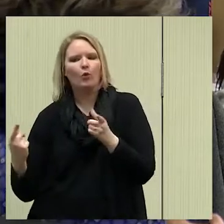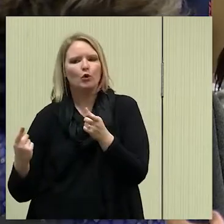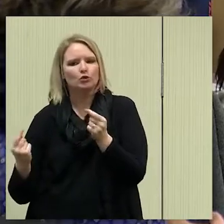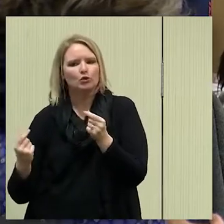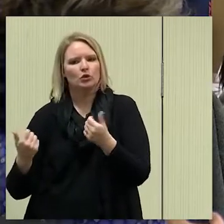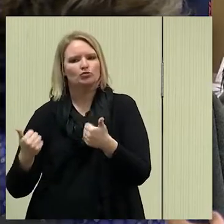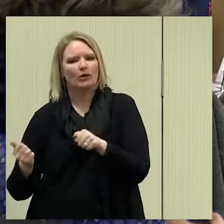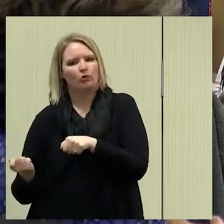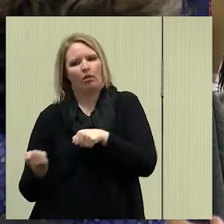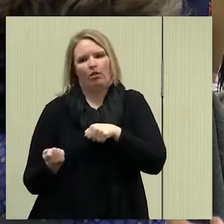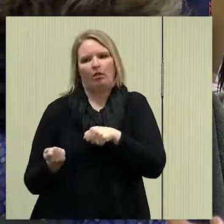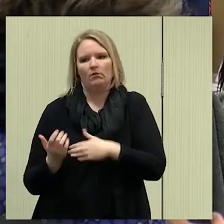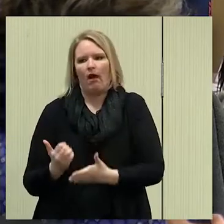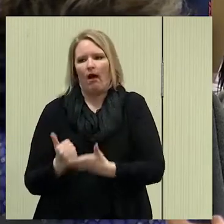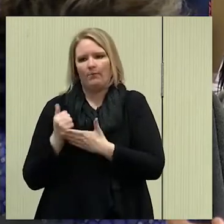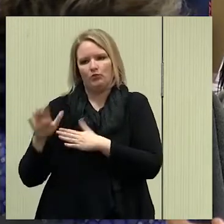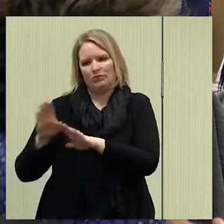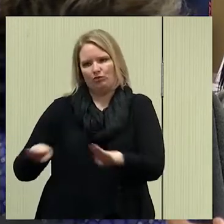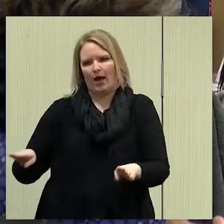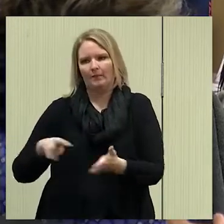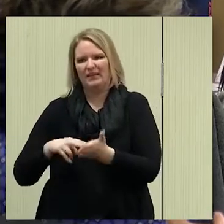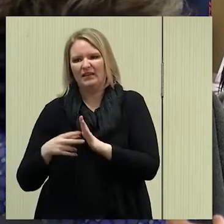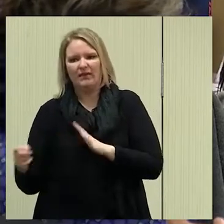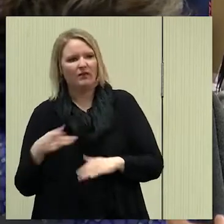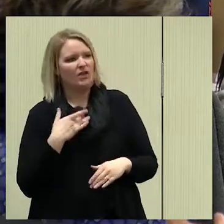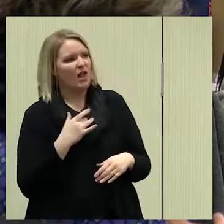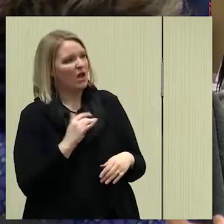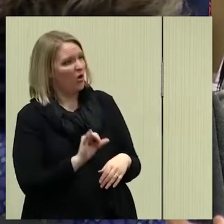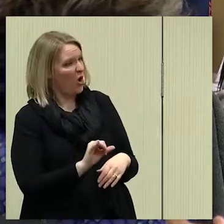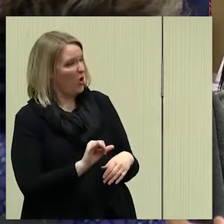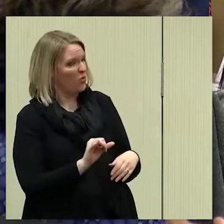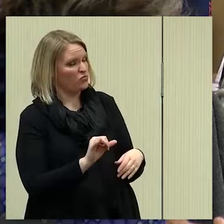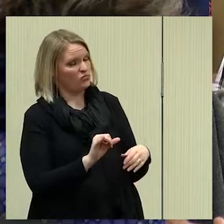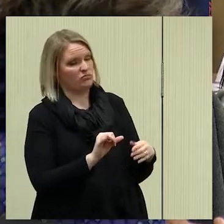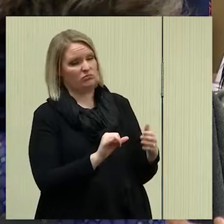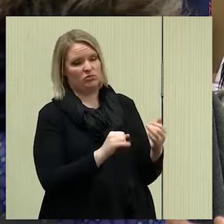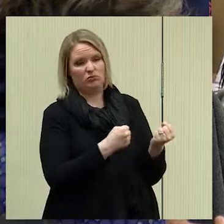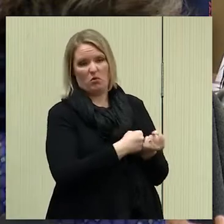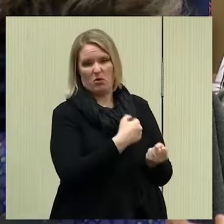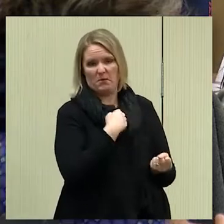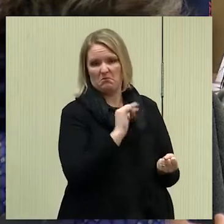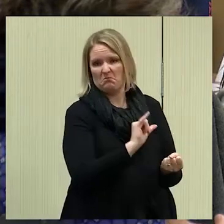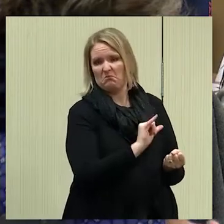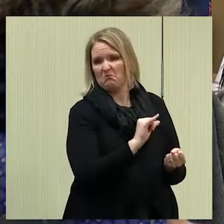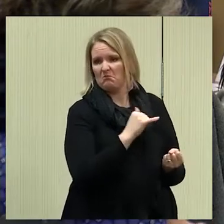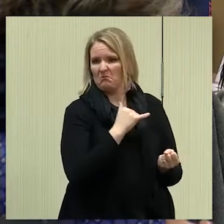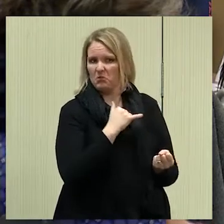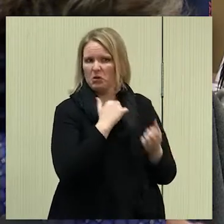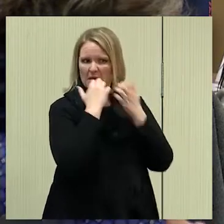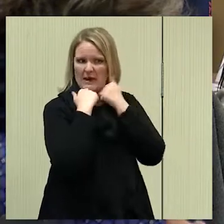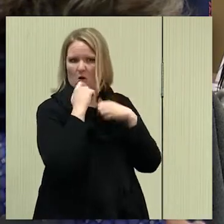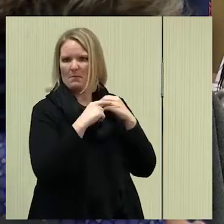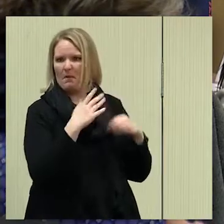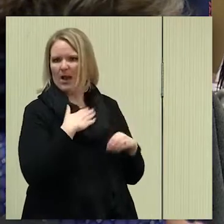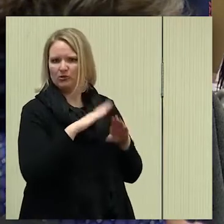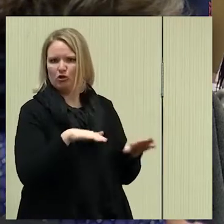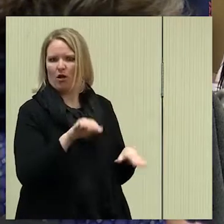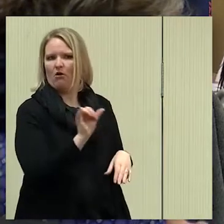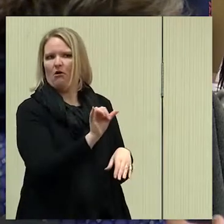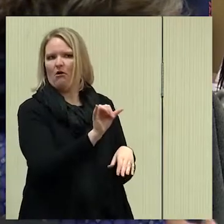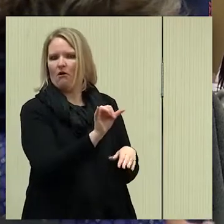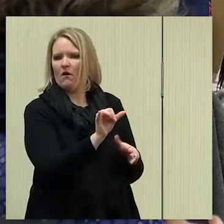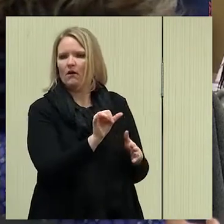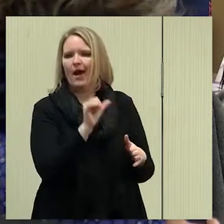to try to help your child. Right. Because it makes them feel, I think, like you're on their side, you care about their child, and it's not just, you're not